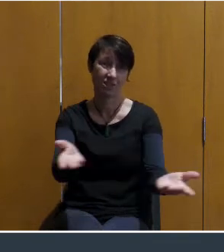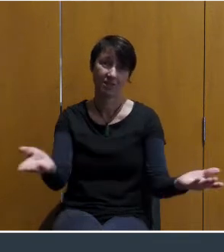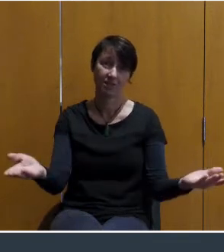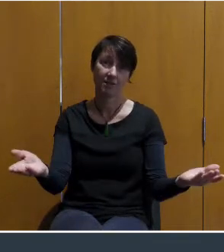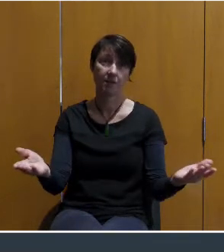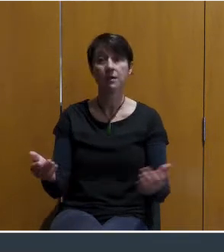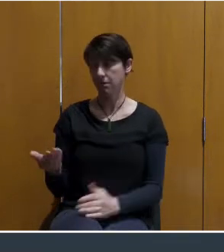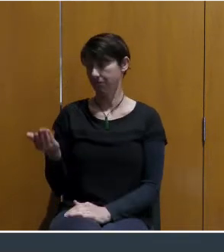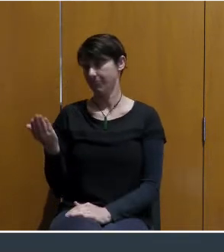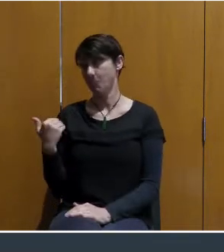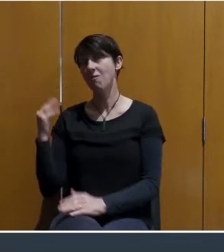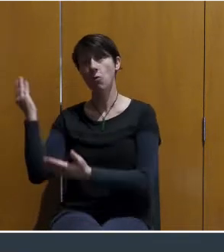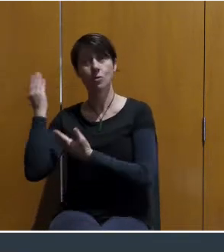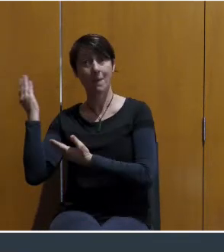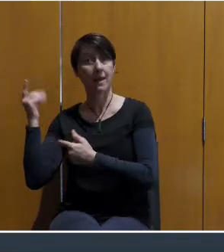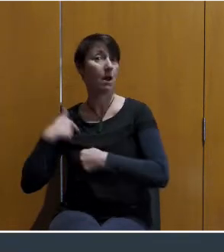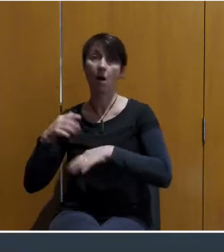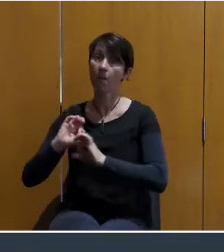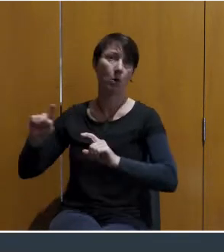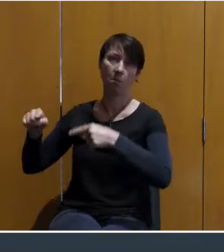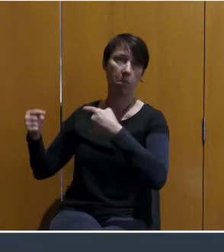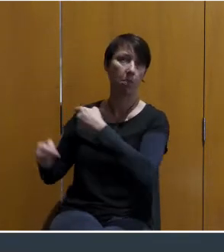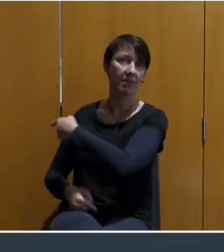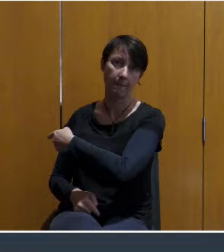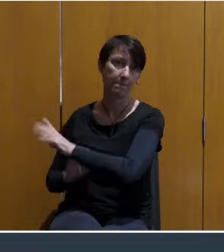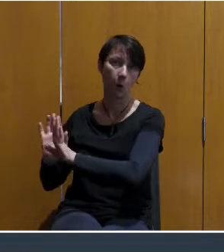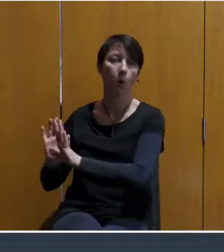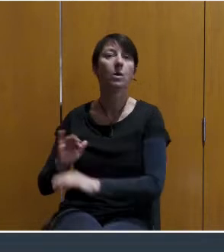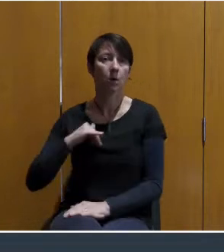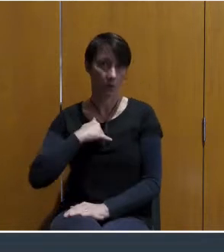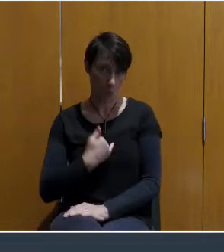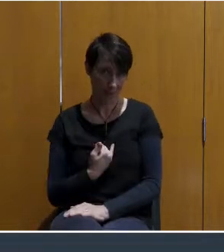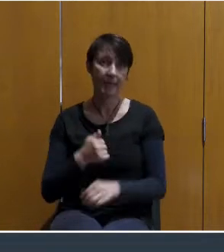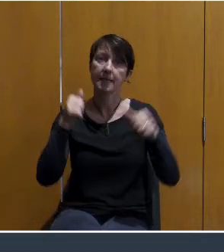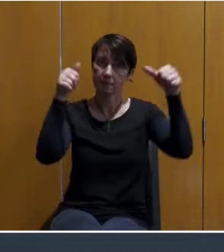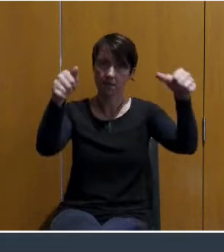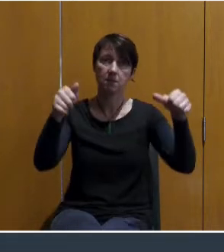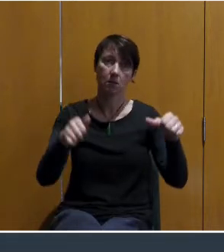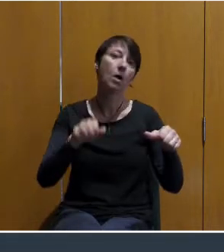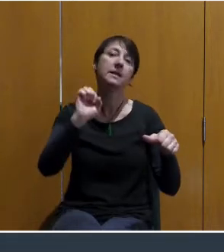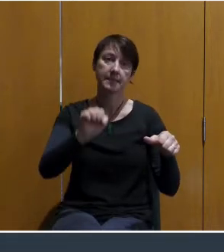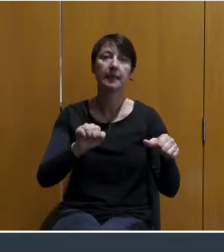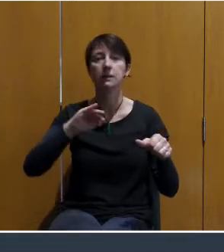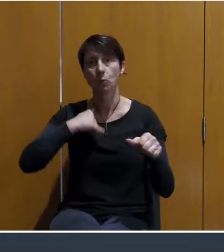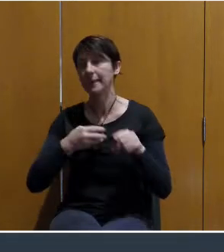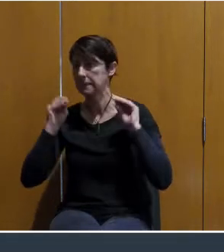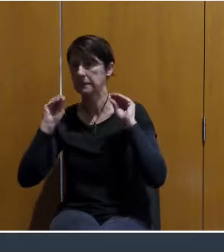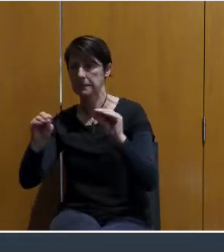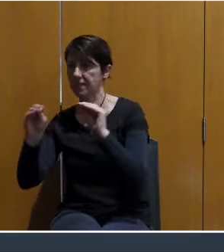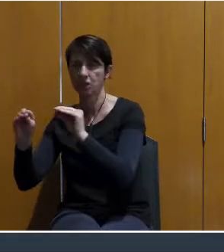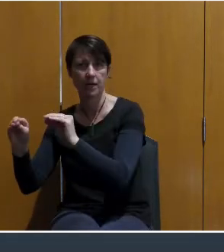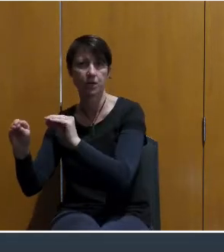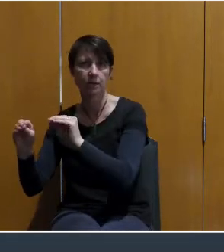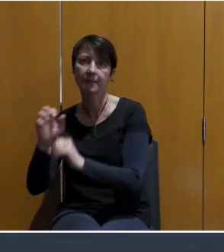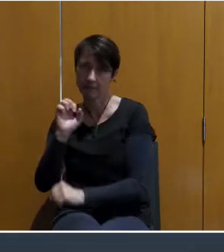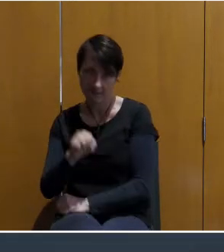speaker said. We need signs and we need education, but we've